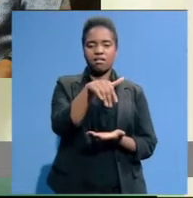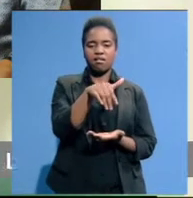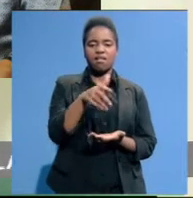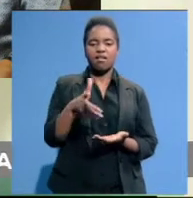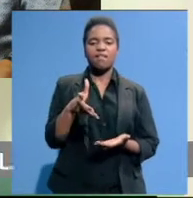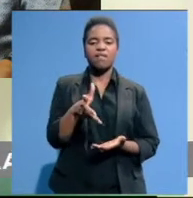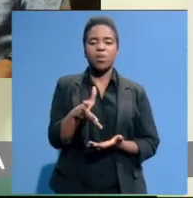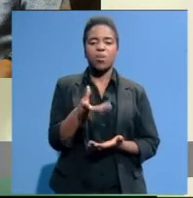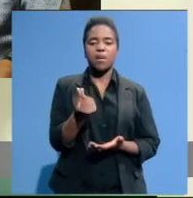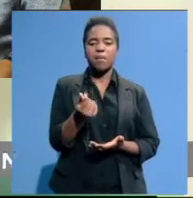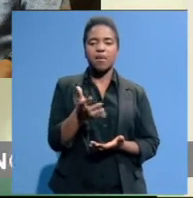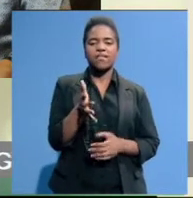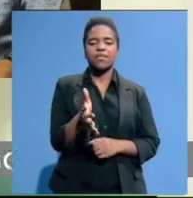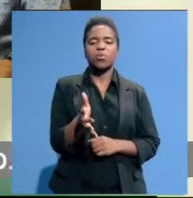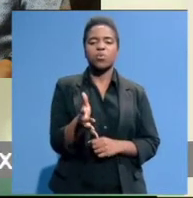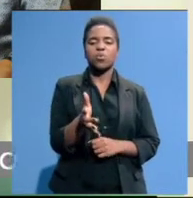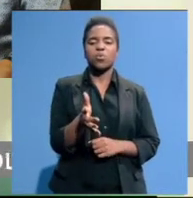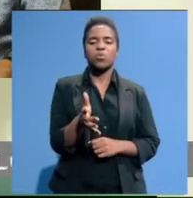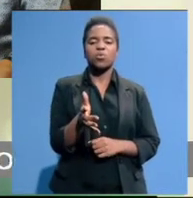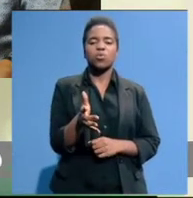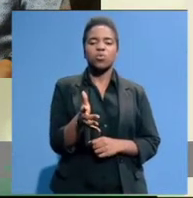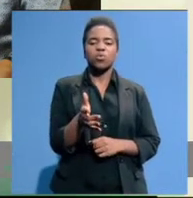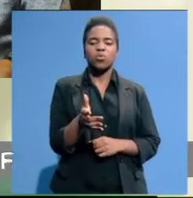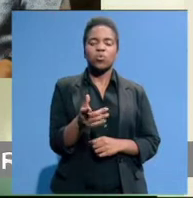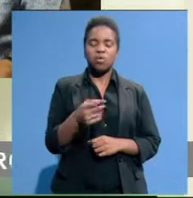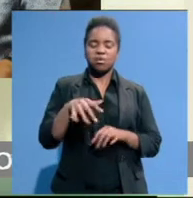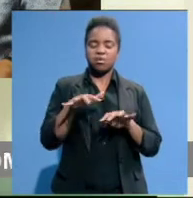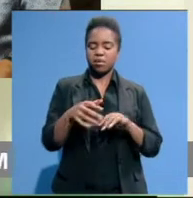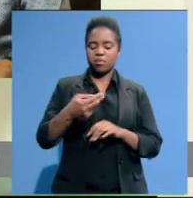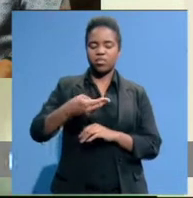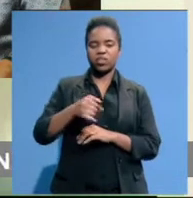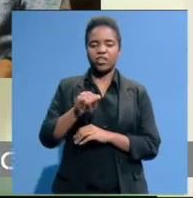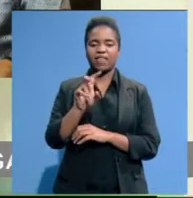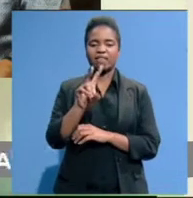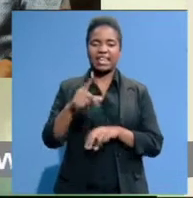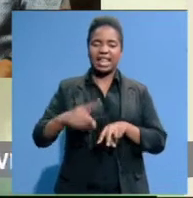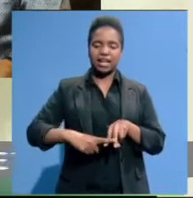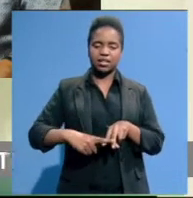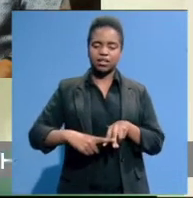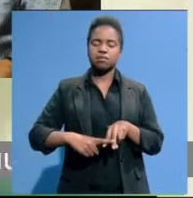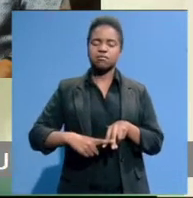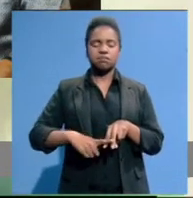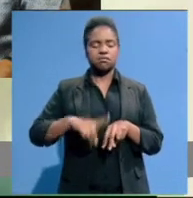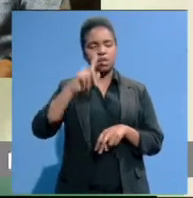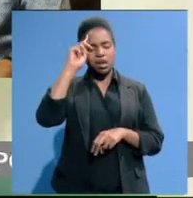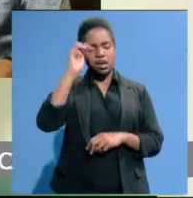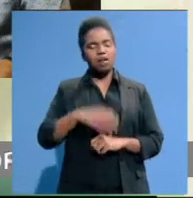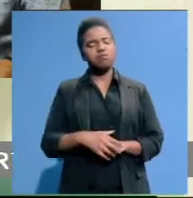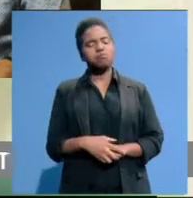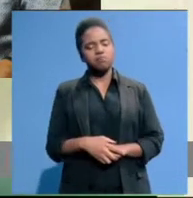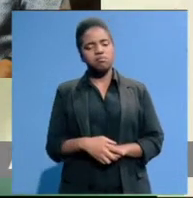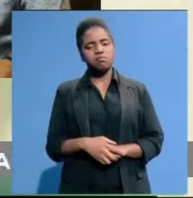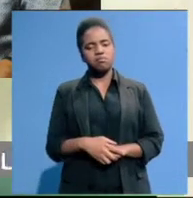important people there, artists and so on, and then actors, where he asked us to become, the ambassadors for